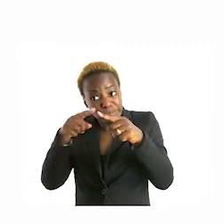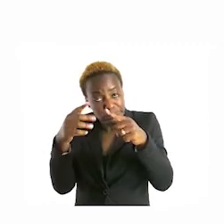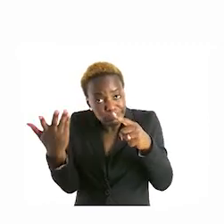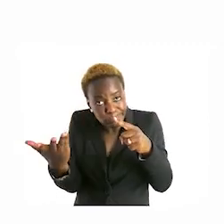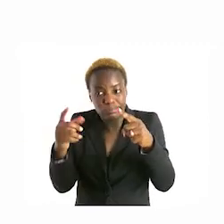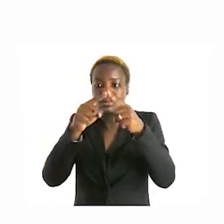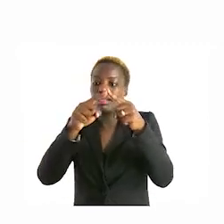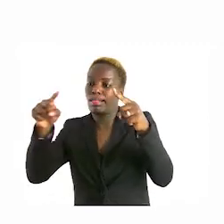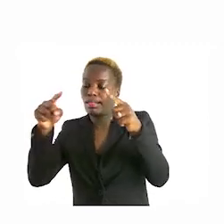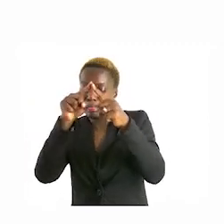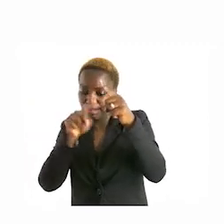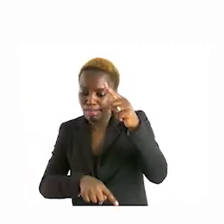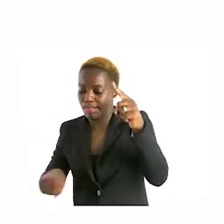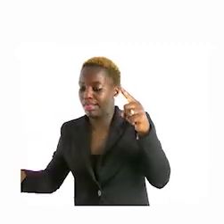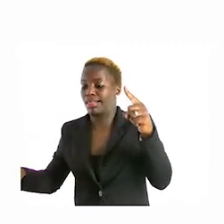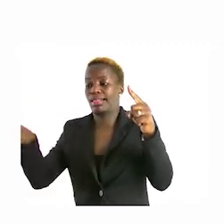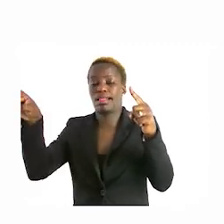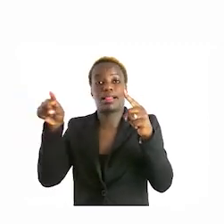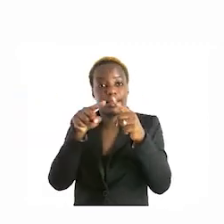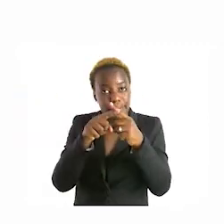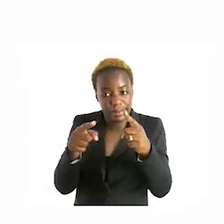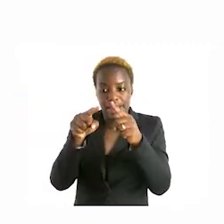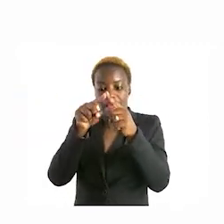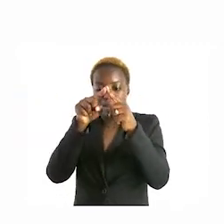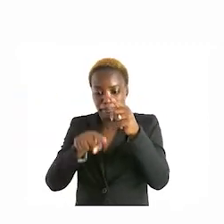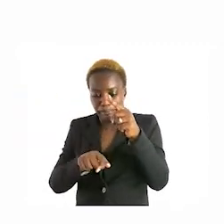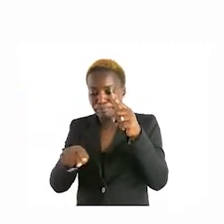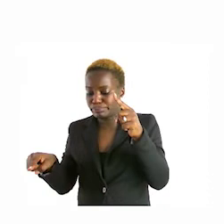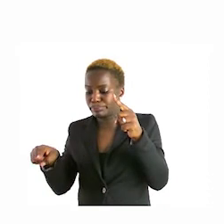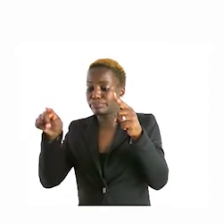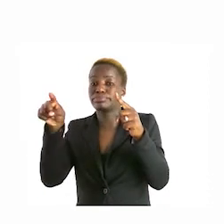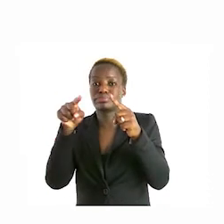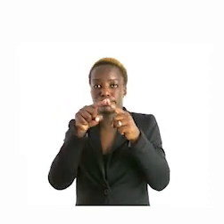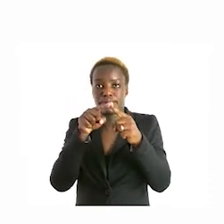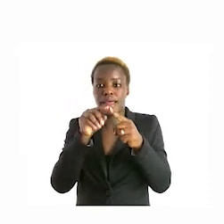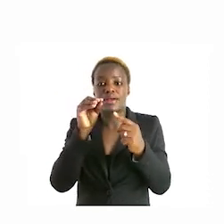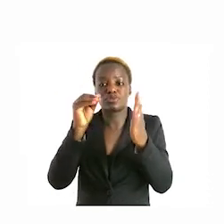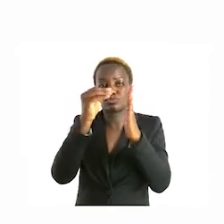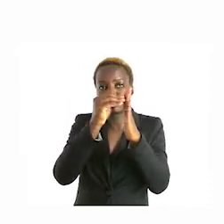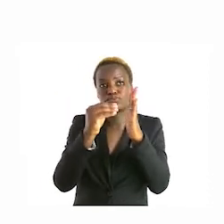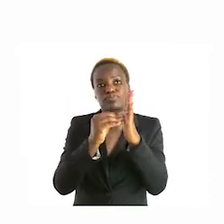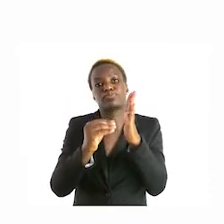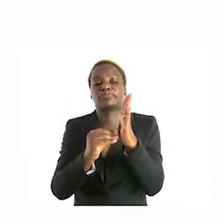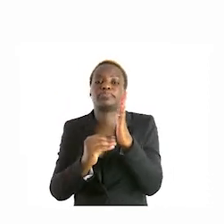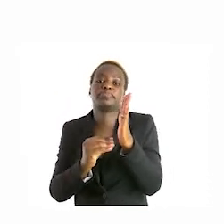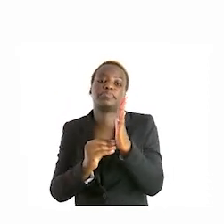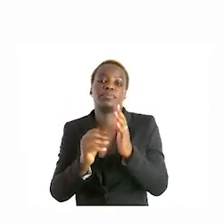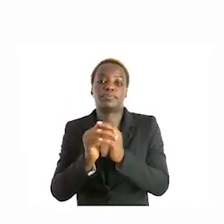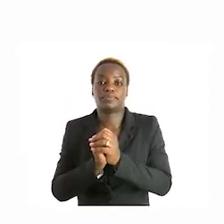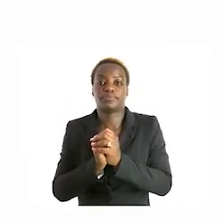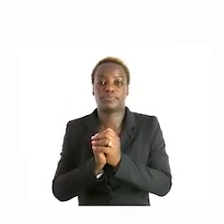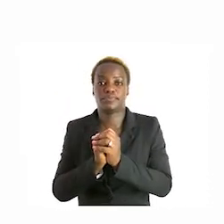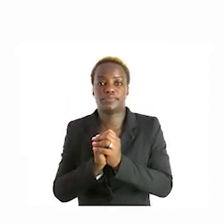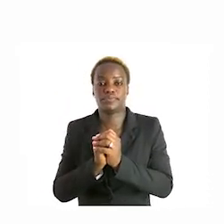sides as well as the corners, and then you indicate it in the boxes provided for you. Same also for the